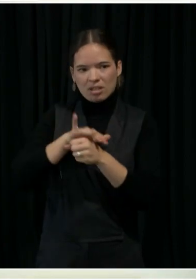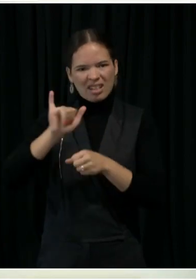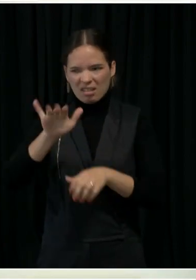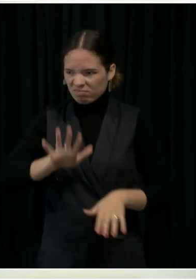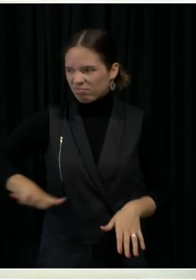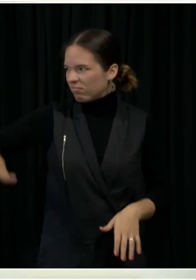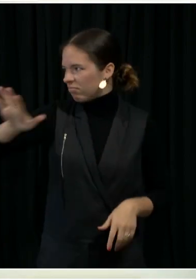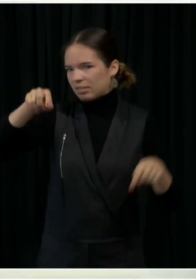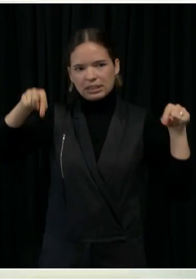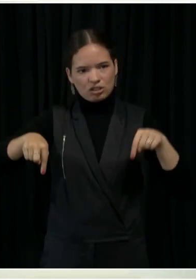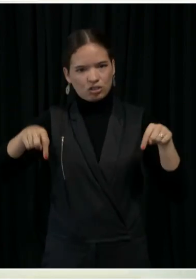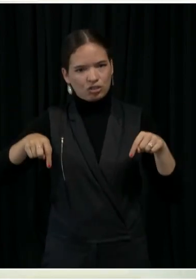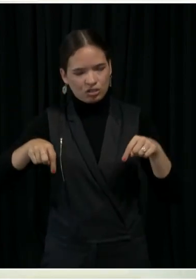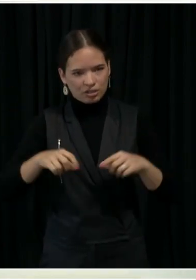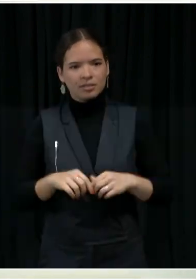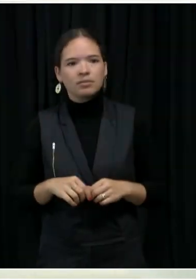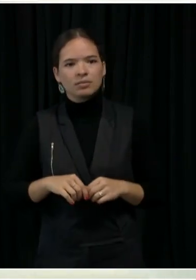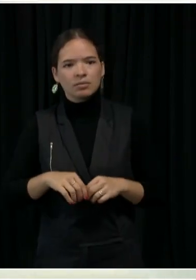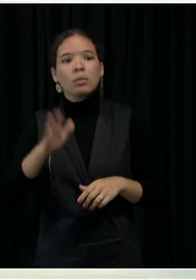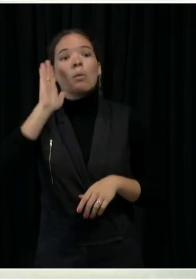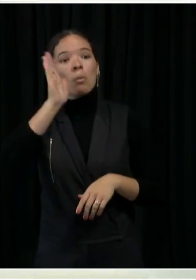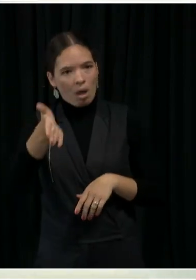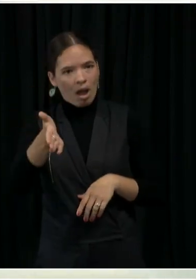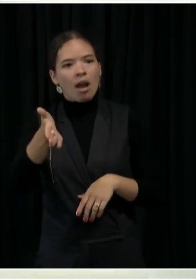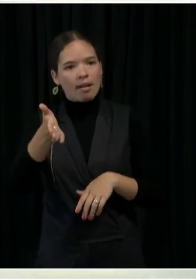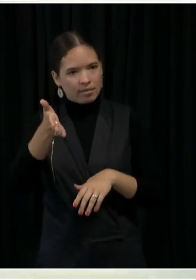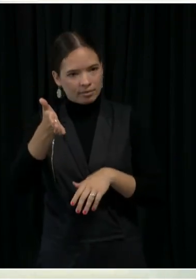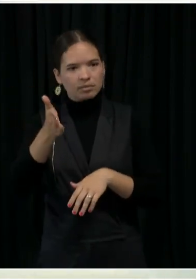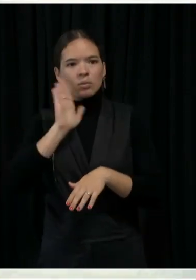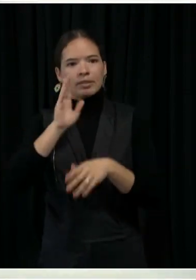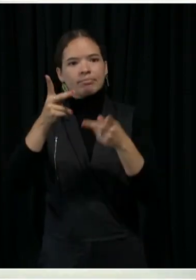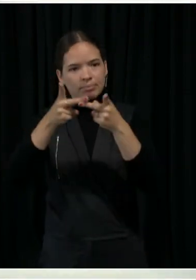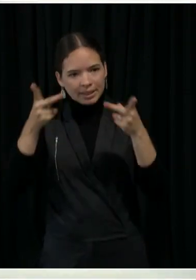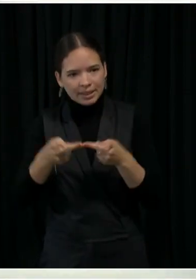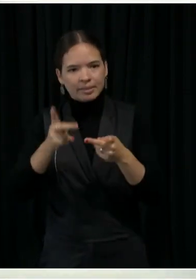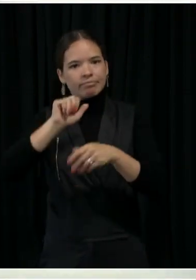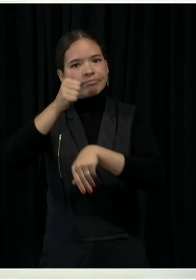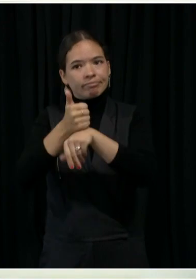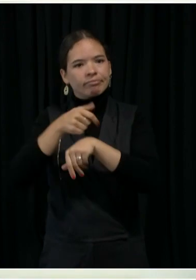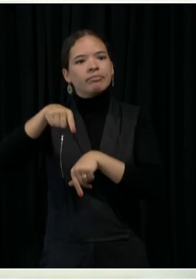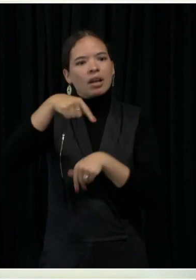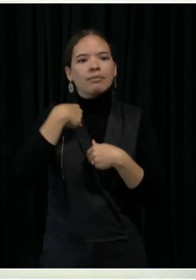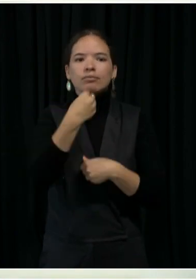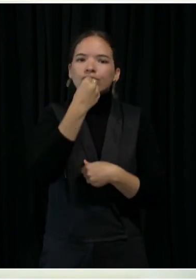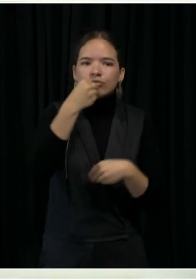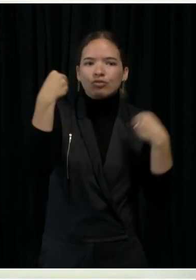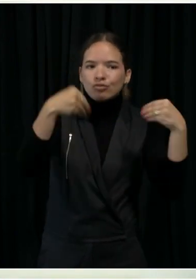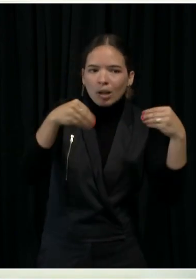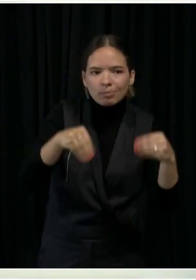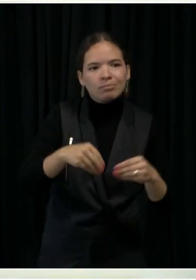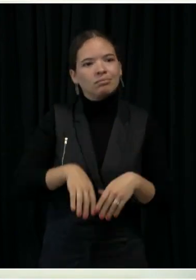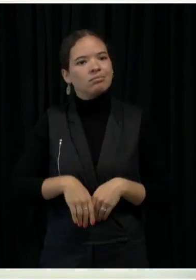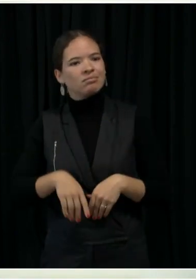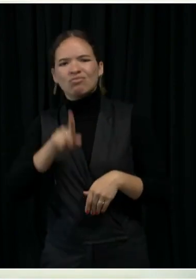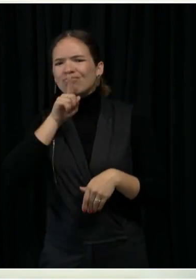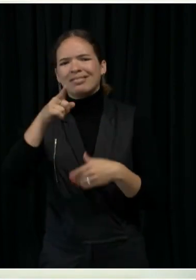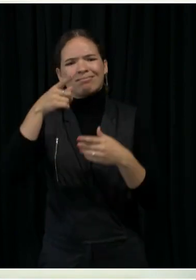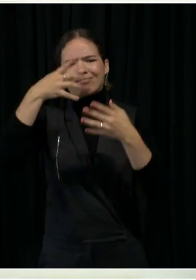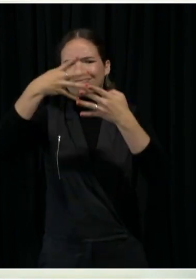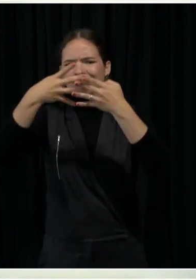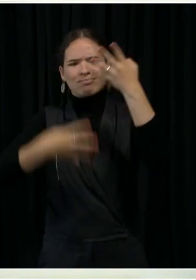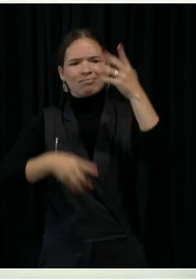Anacostia, would turn into a place where we can eat, shop, and dine. This corridor has been